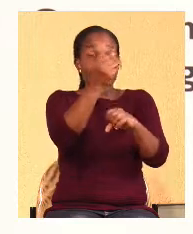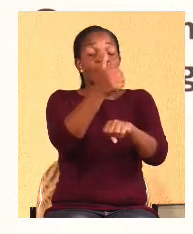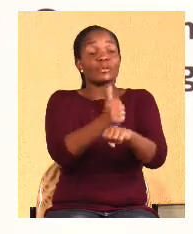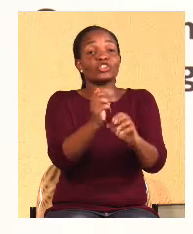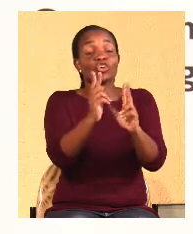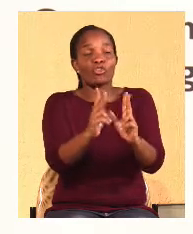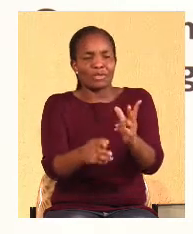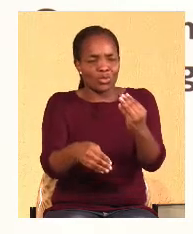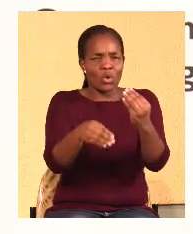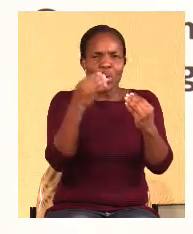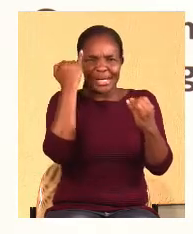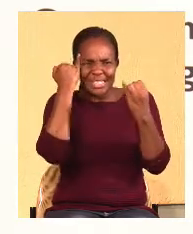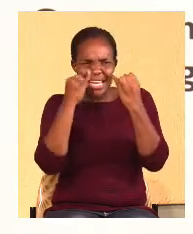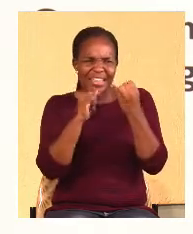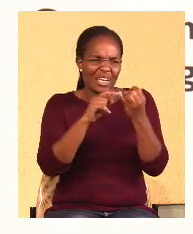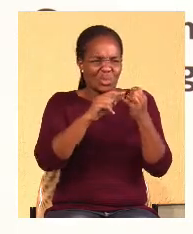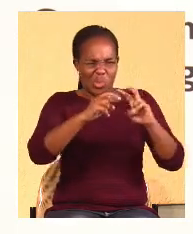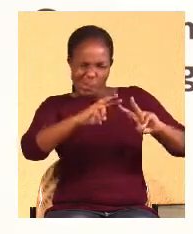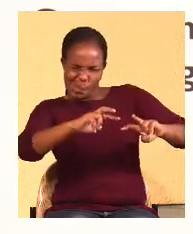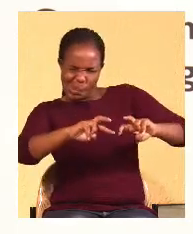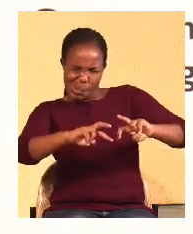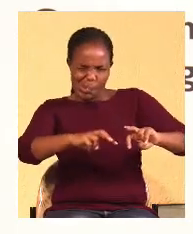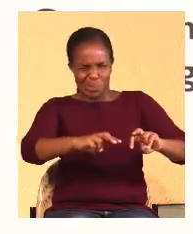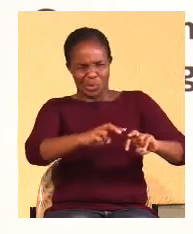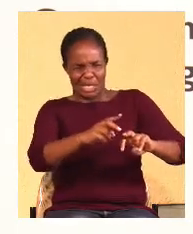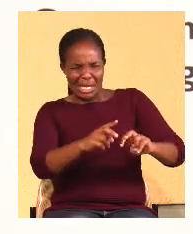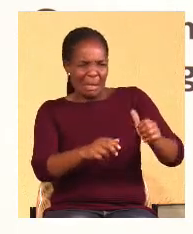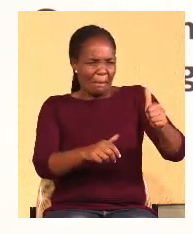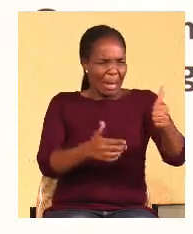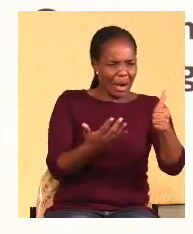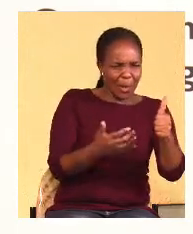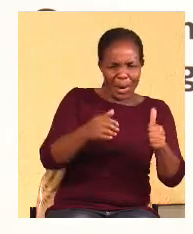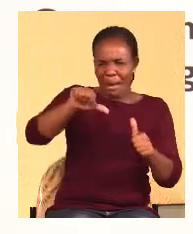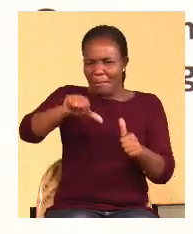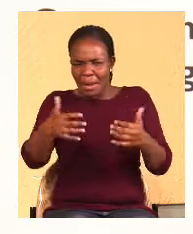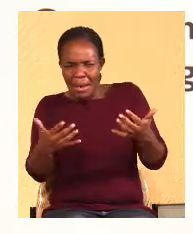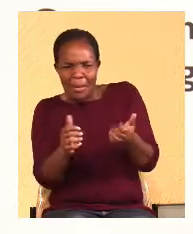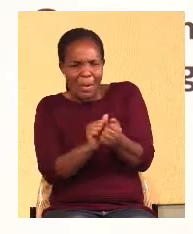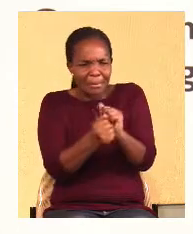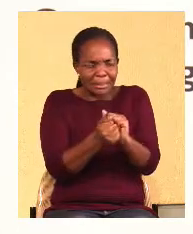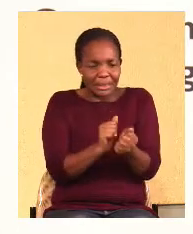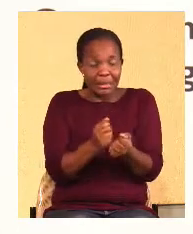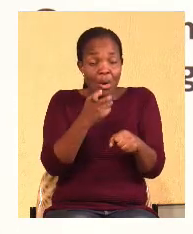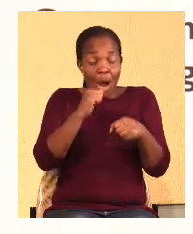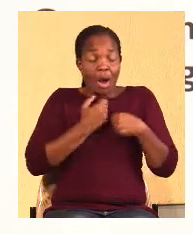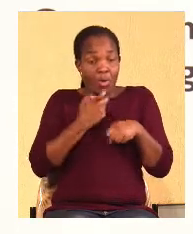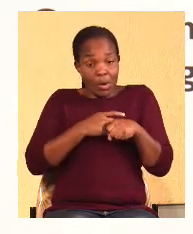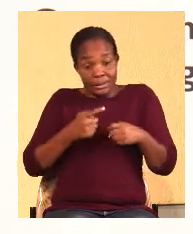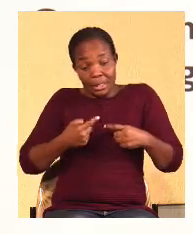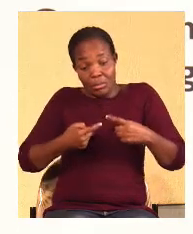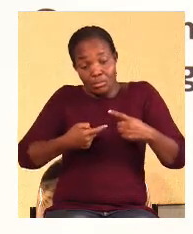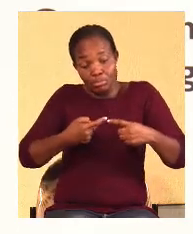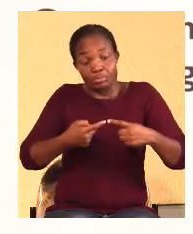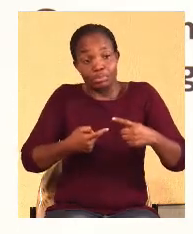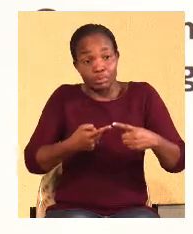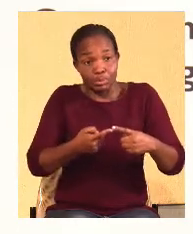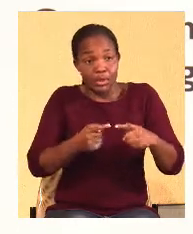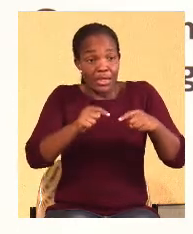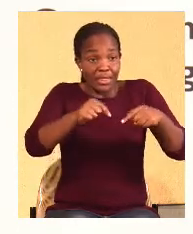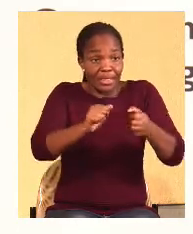to criticize, to constructively engage with the documentation, so that as time goes and as situations